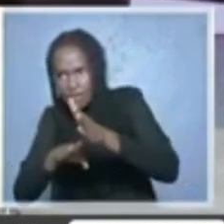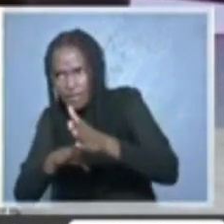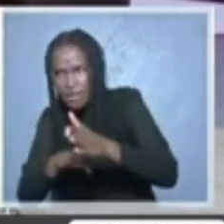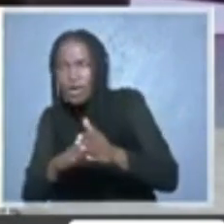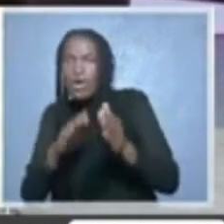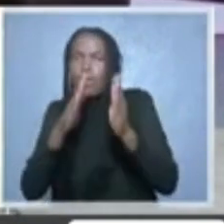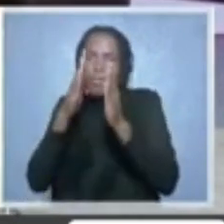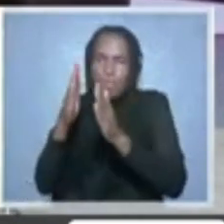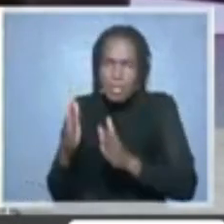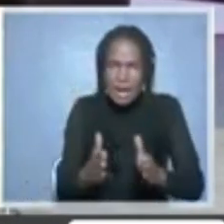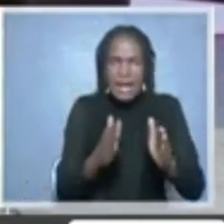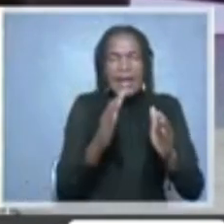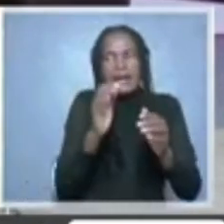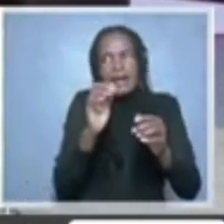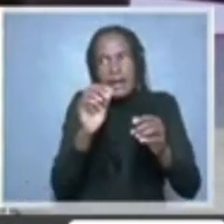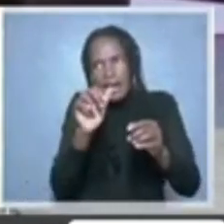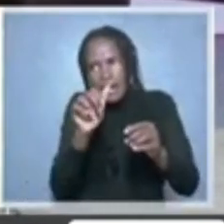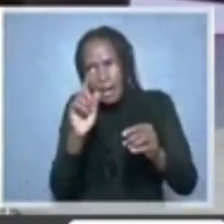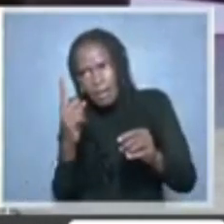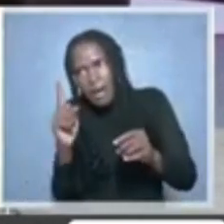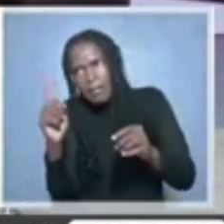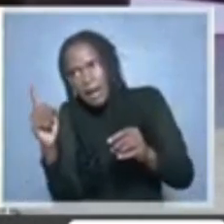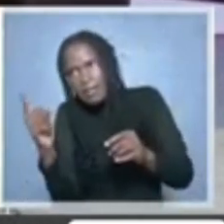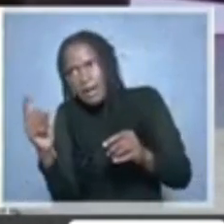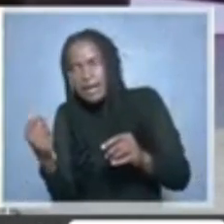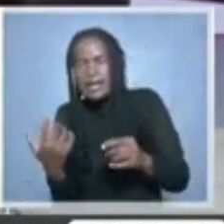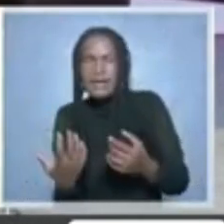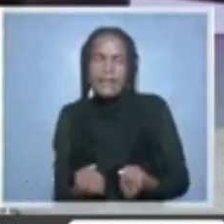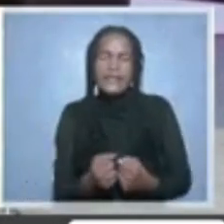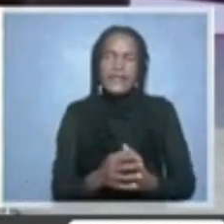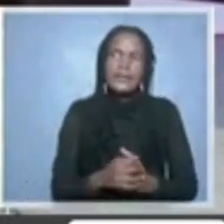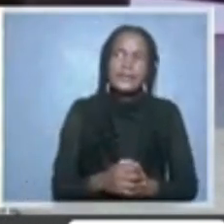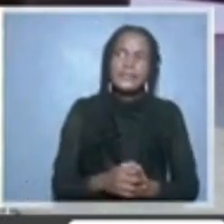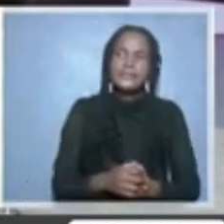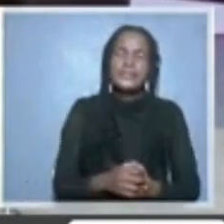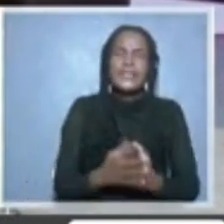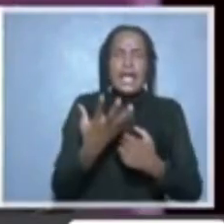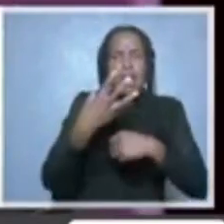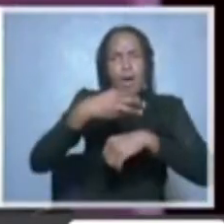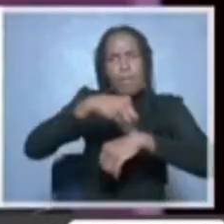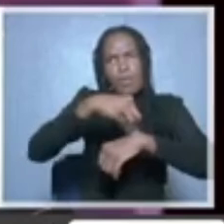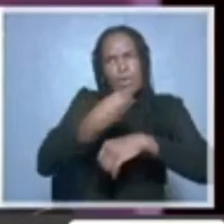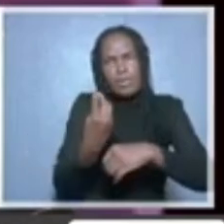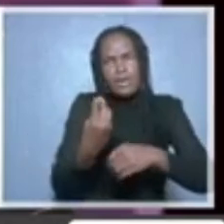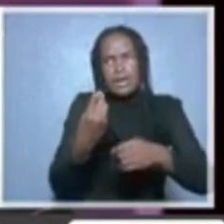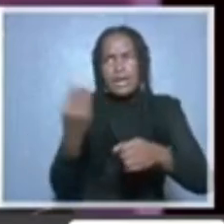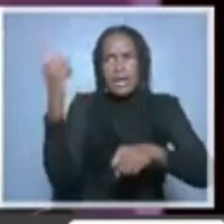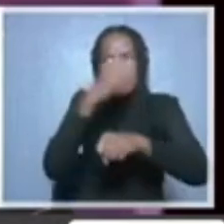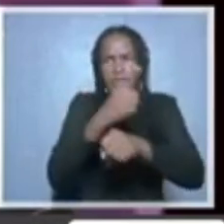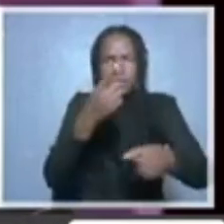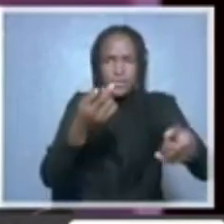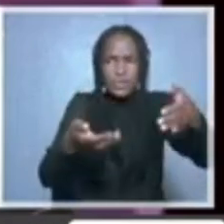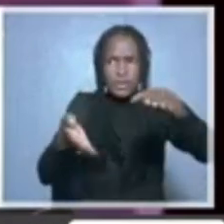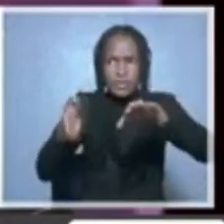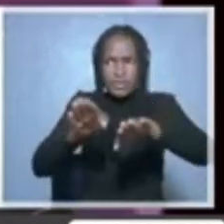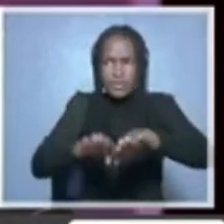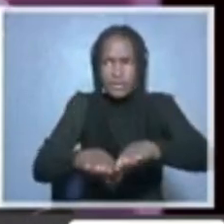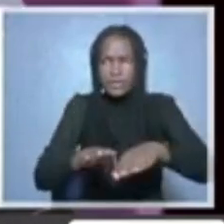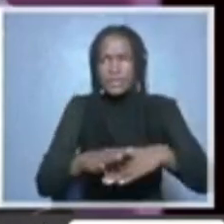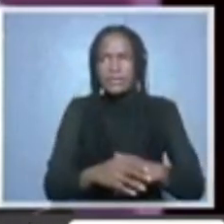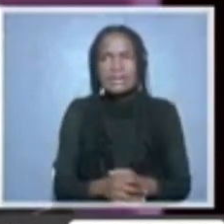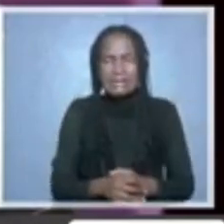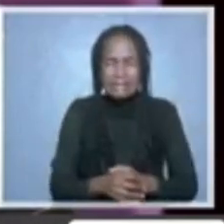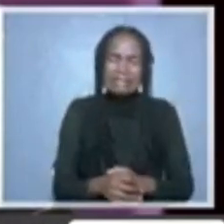have a plan B through which you can get to. Naturally, Saturday, the actual burial is also a tricky